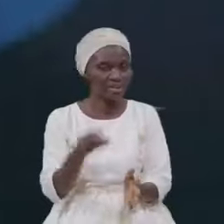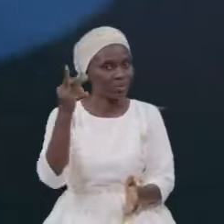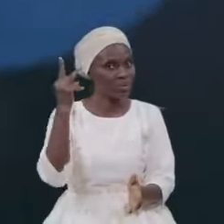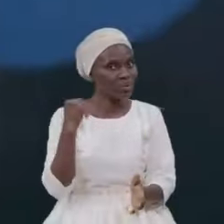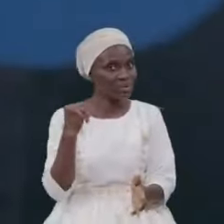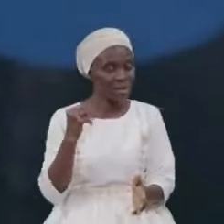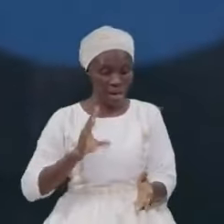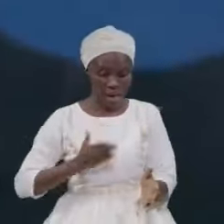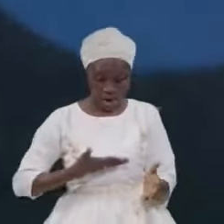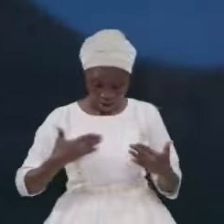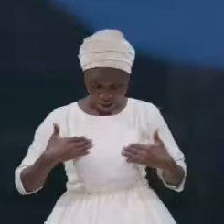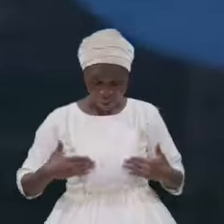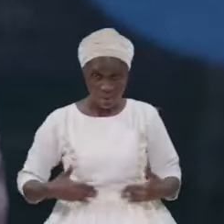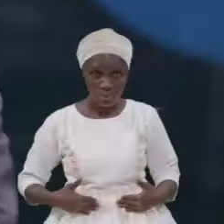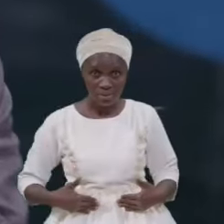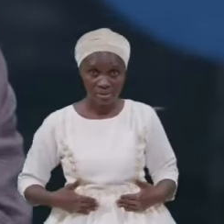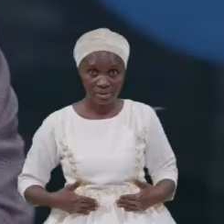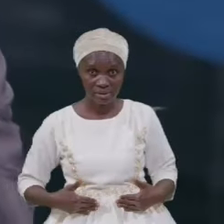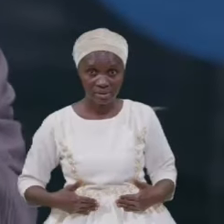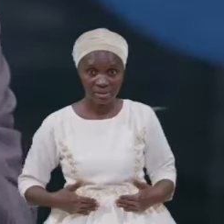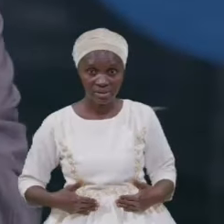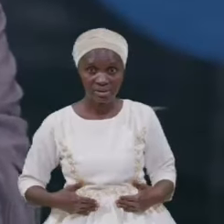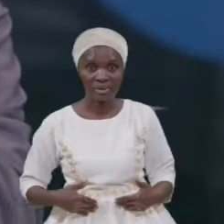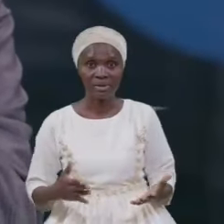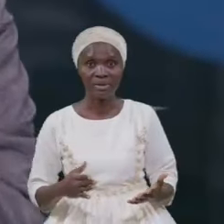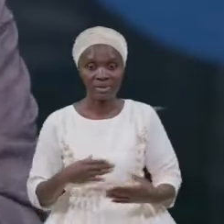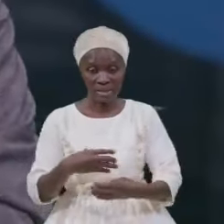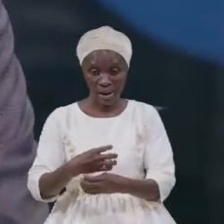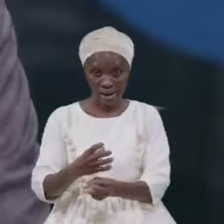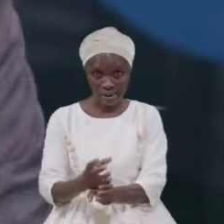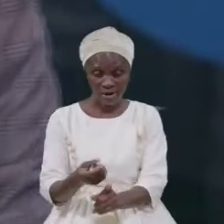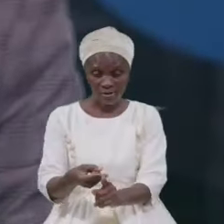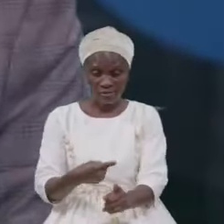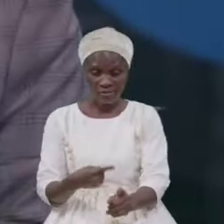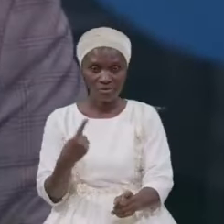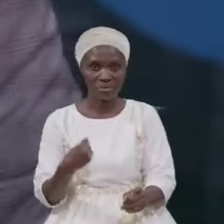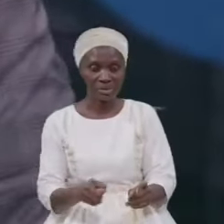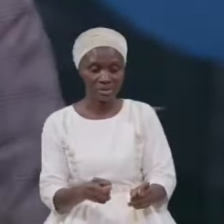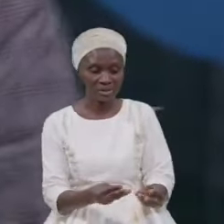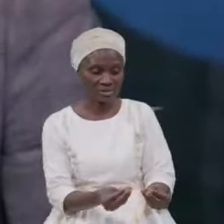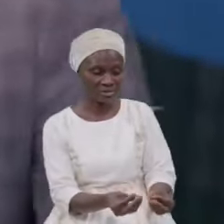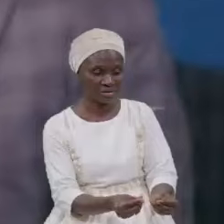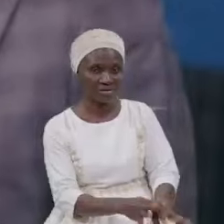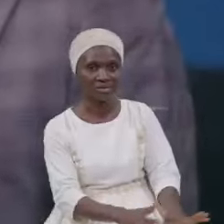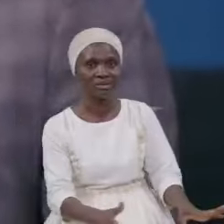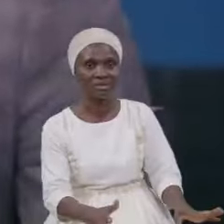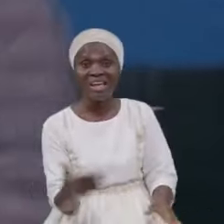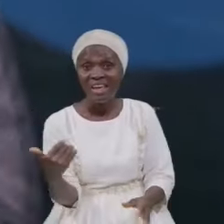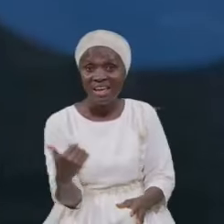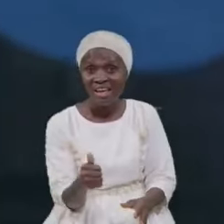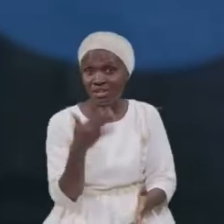is made from the dust. Any real good scientist will tell you that there